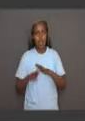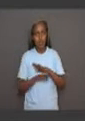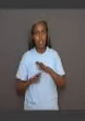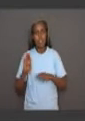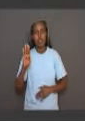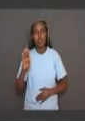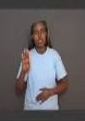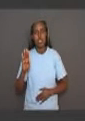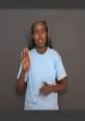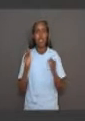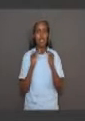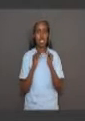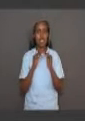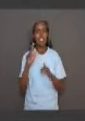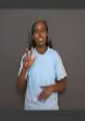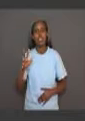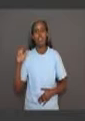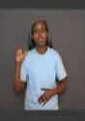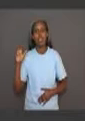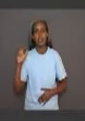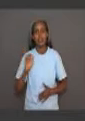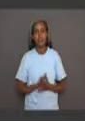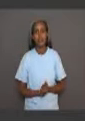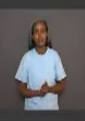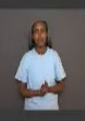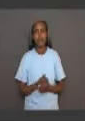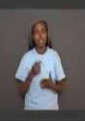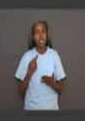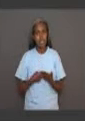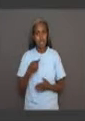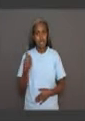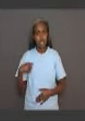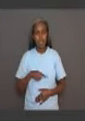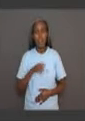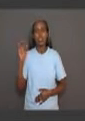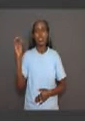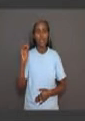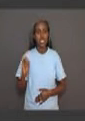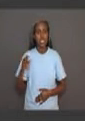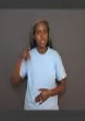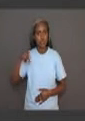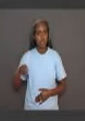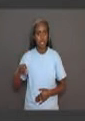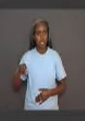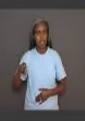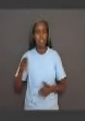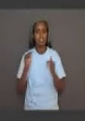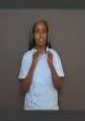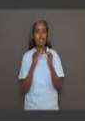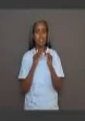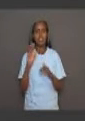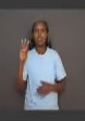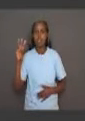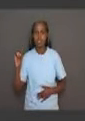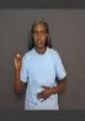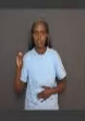B, is 300, then our percentage, P, is